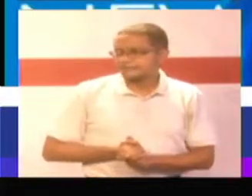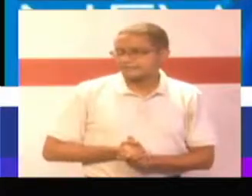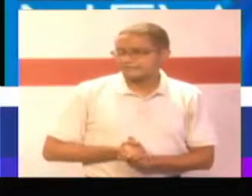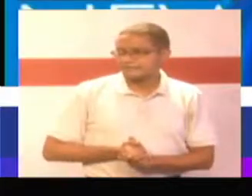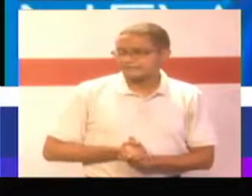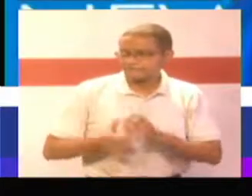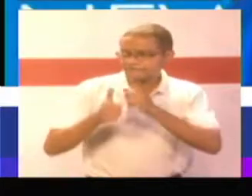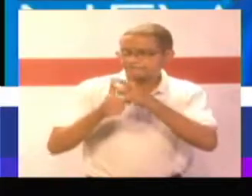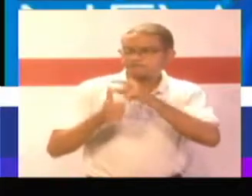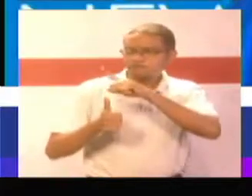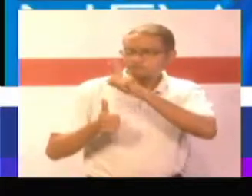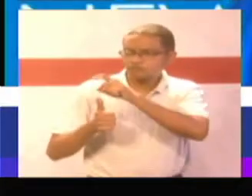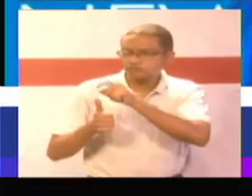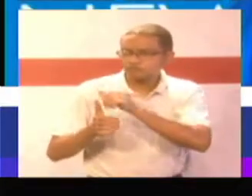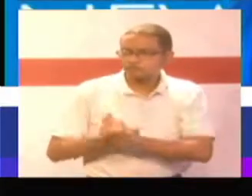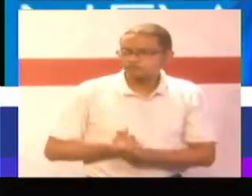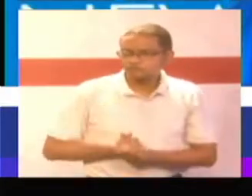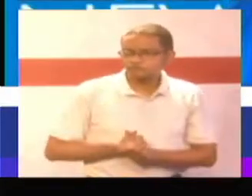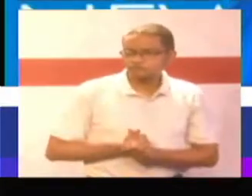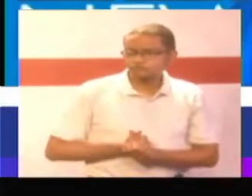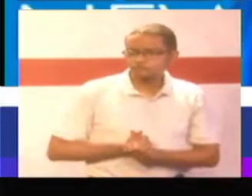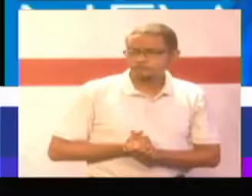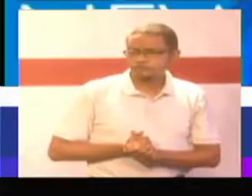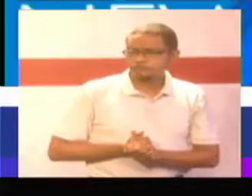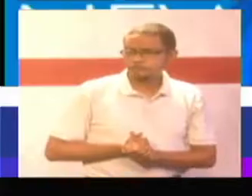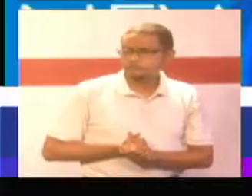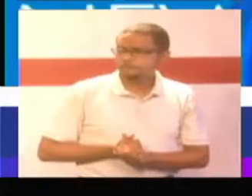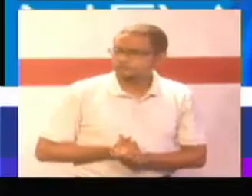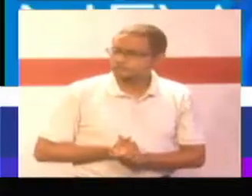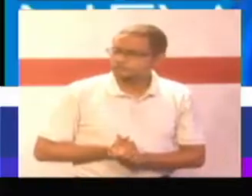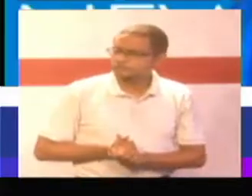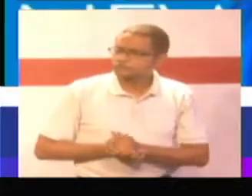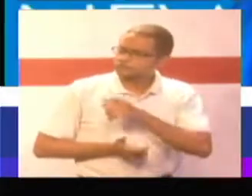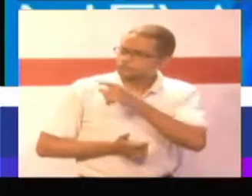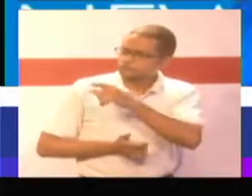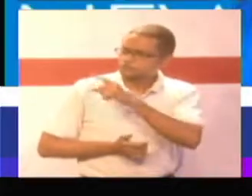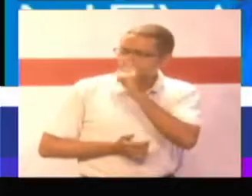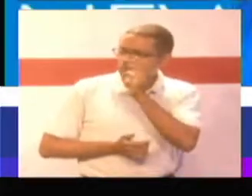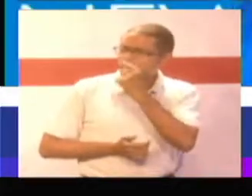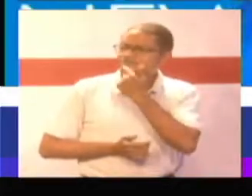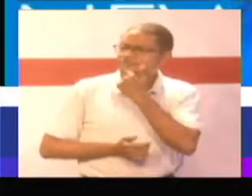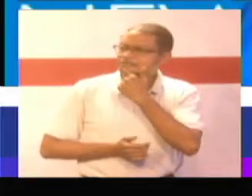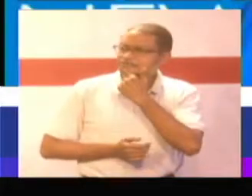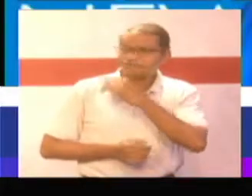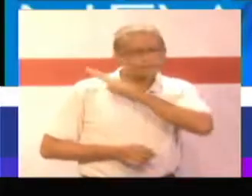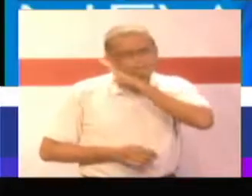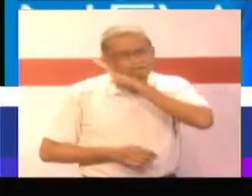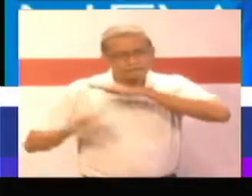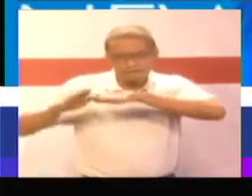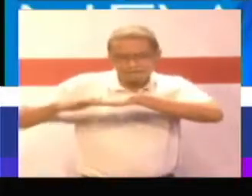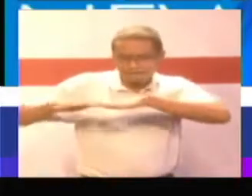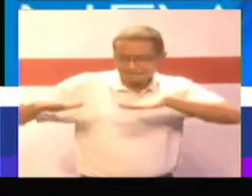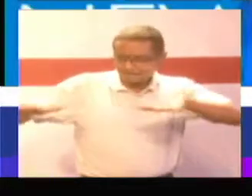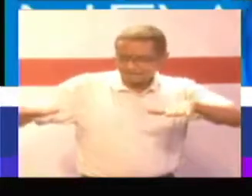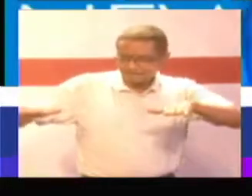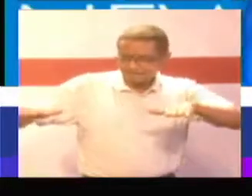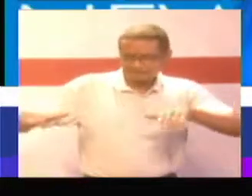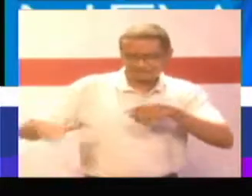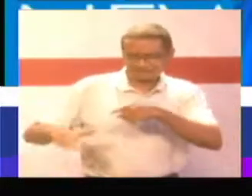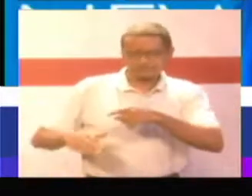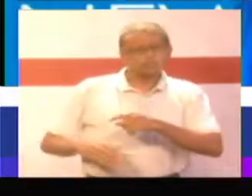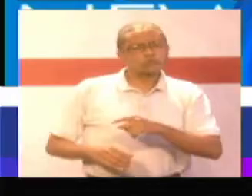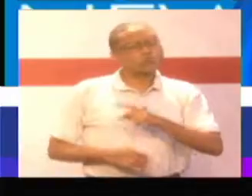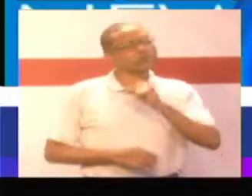question is for Dr. Abdul Richards. Dr. Richards, you have always said that a bed is not just a bed, meaning